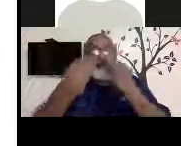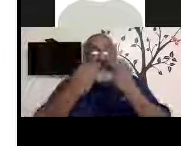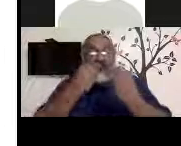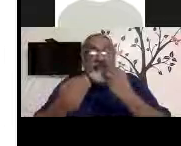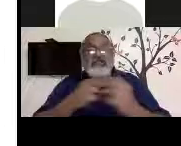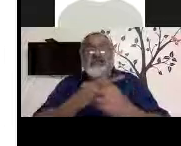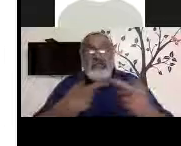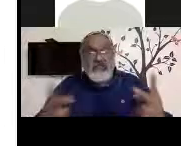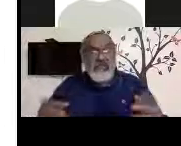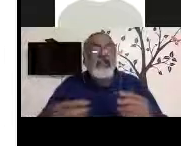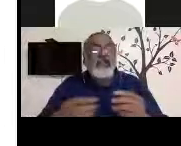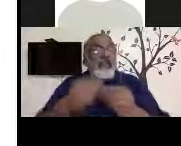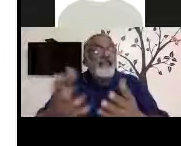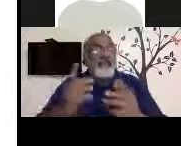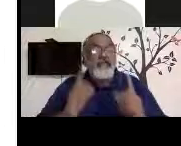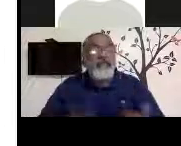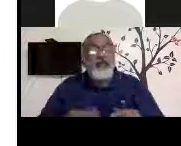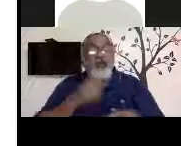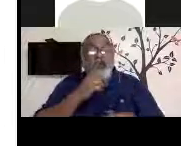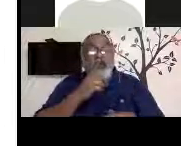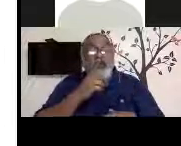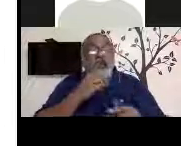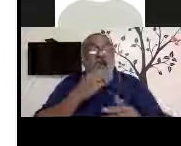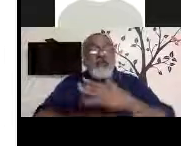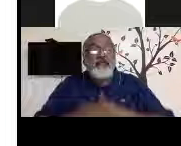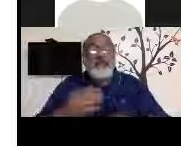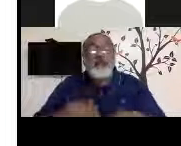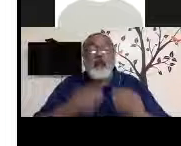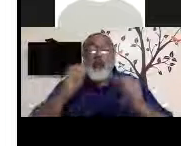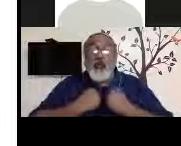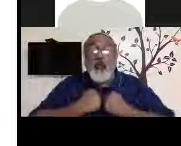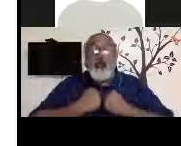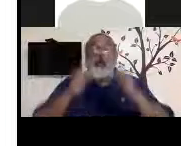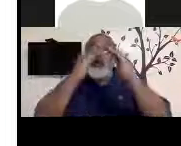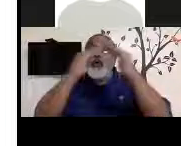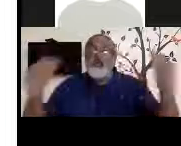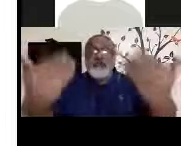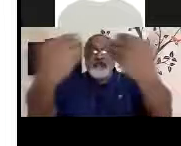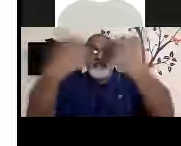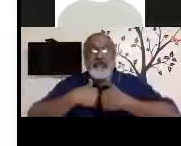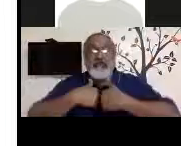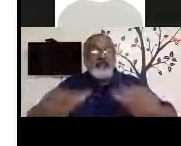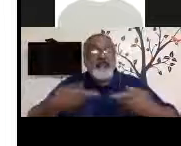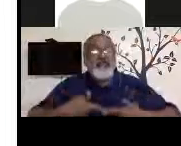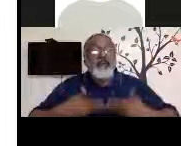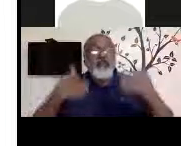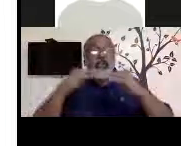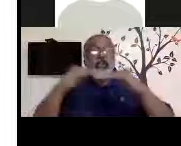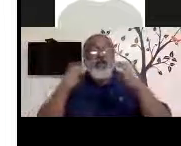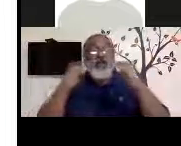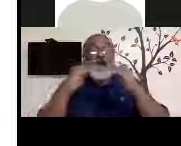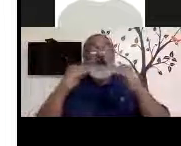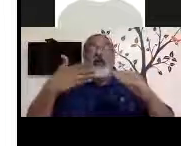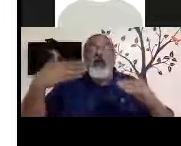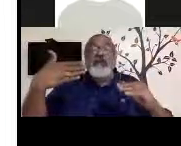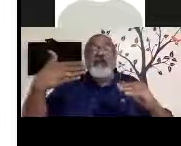also be available for people with disabilities at their doorstep, and it should be of equal quality and